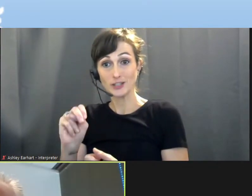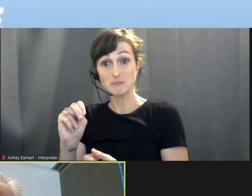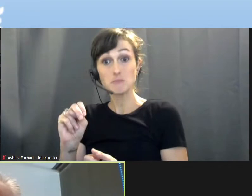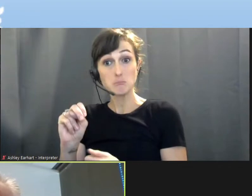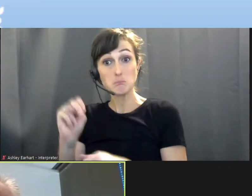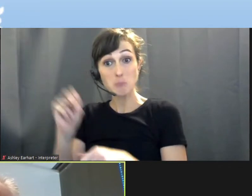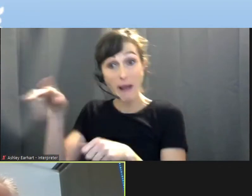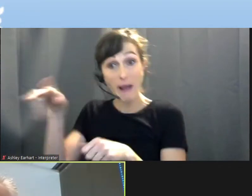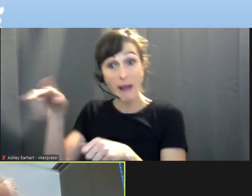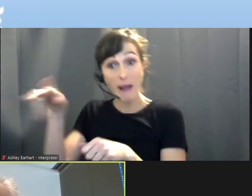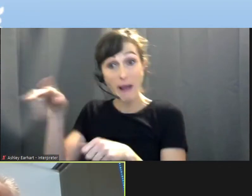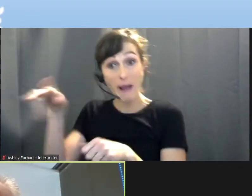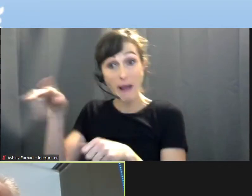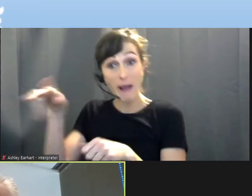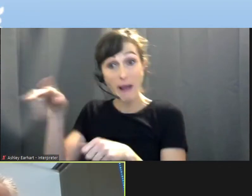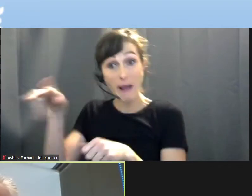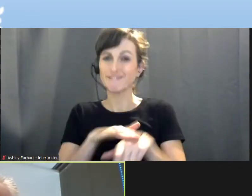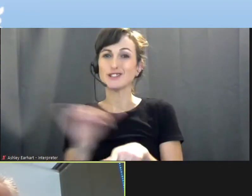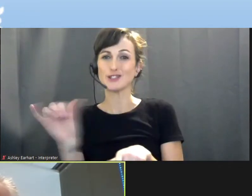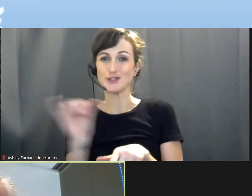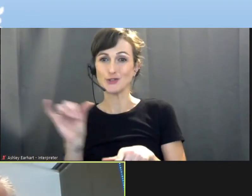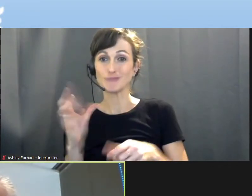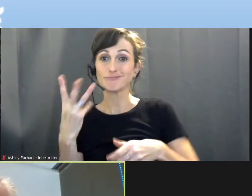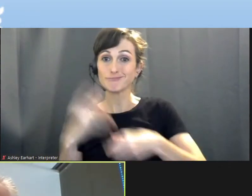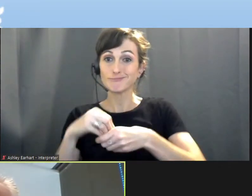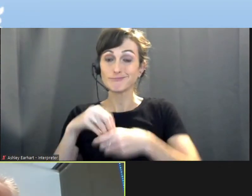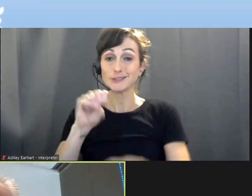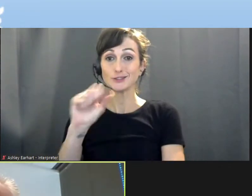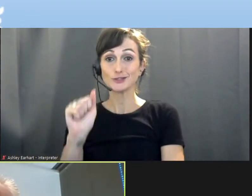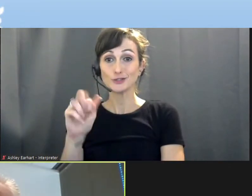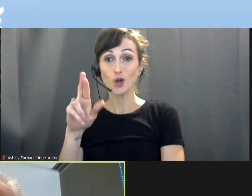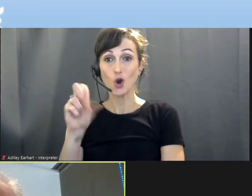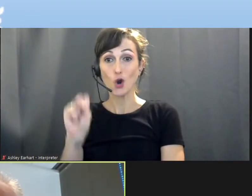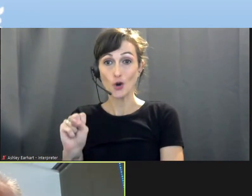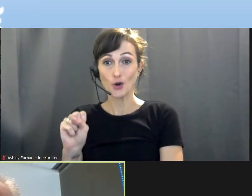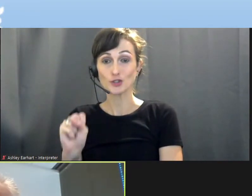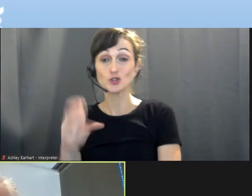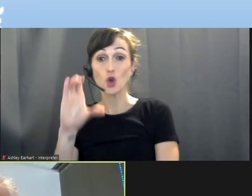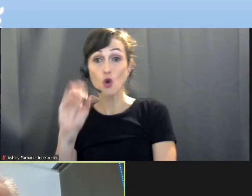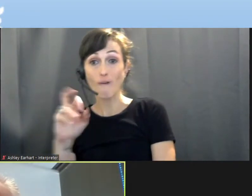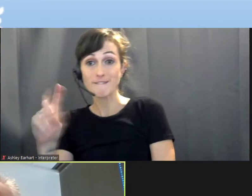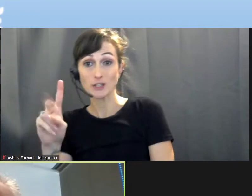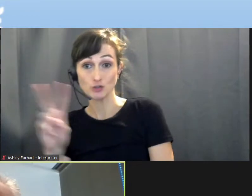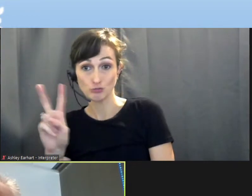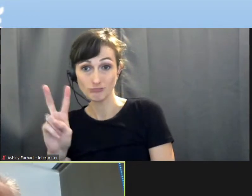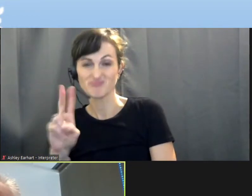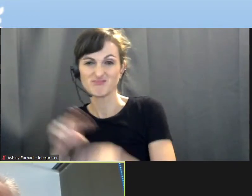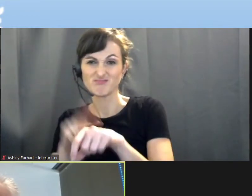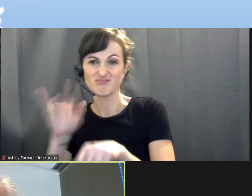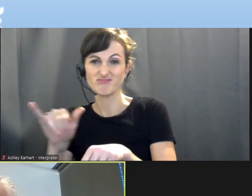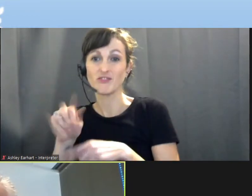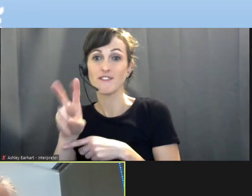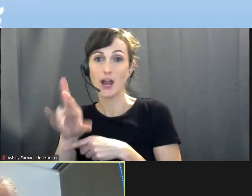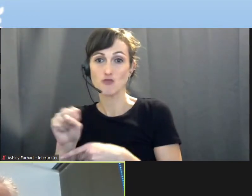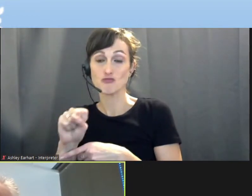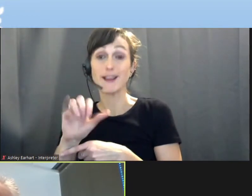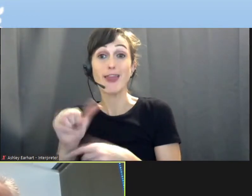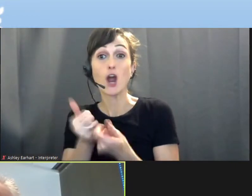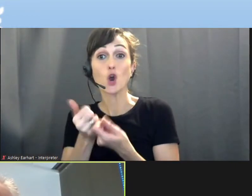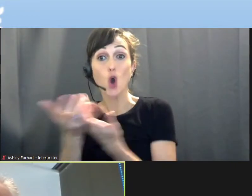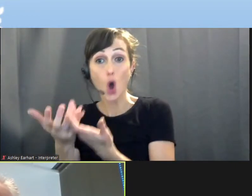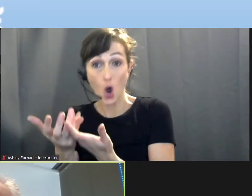surfaces. And this includes SARS-CoV-2, which of course is the virus that causes